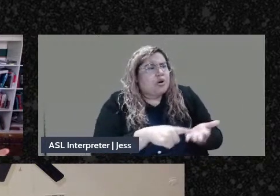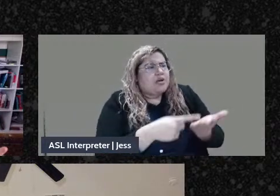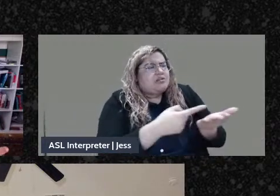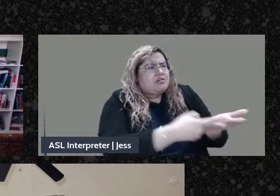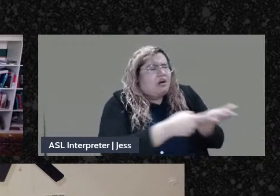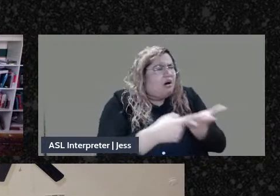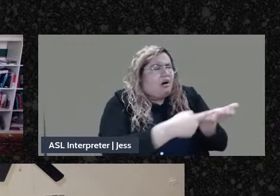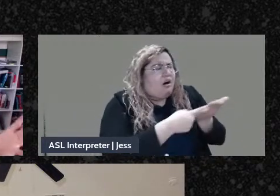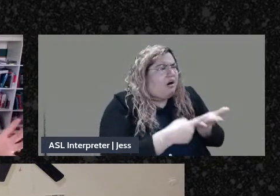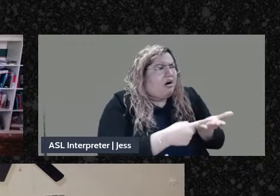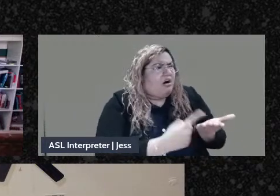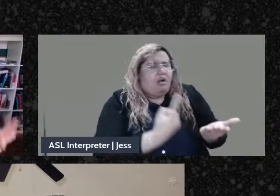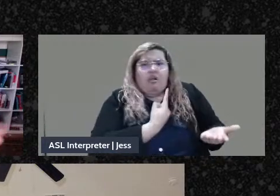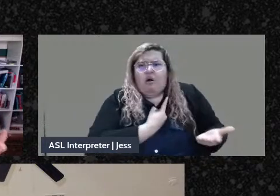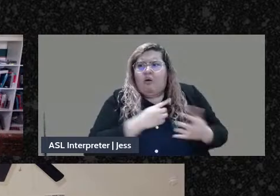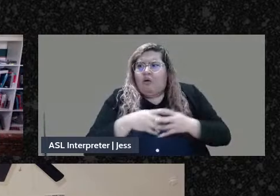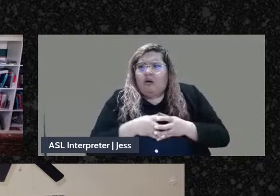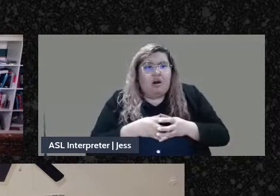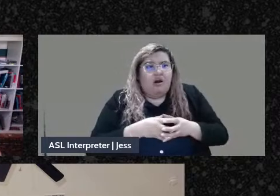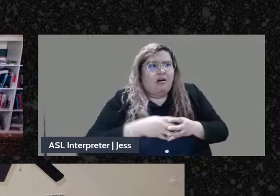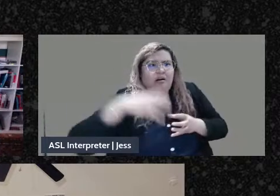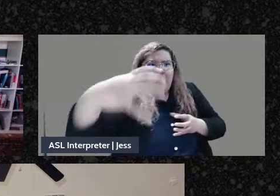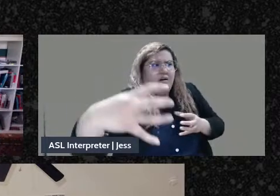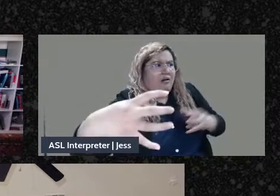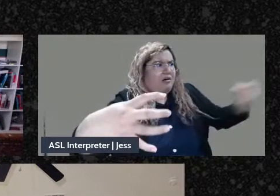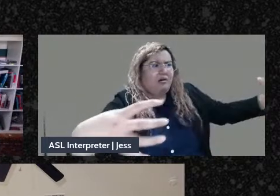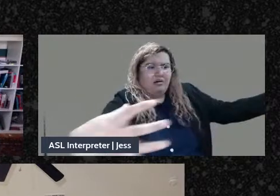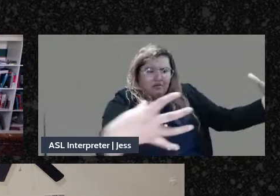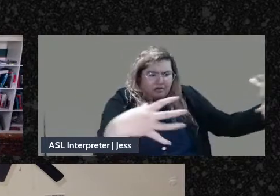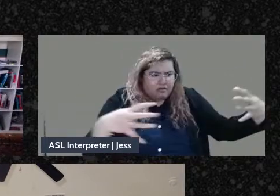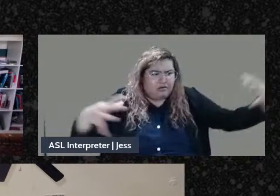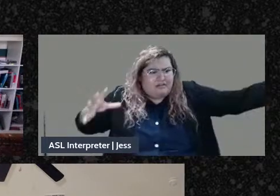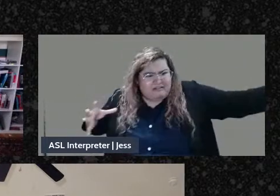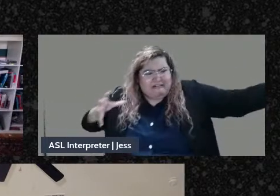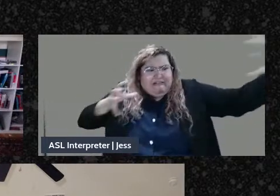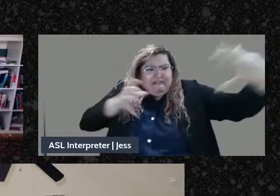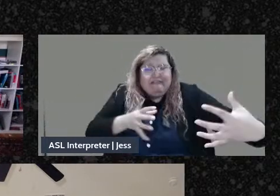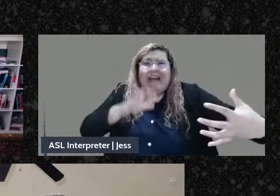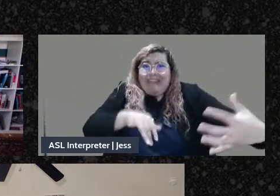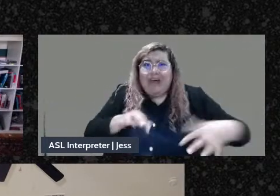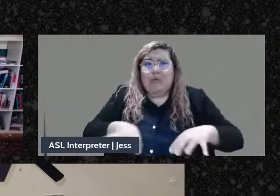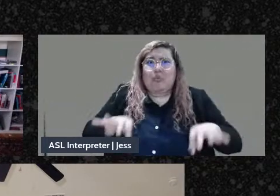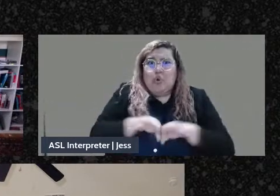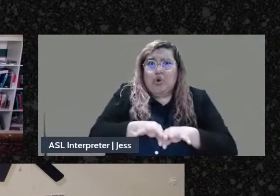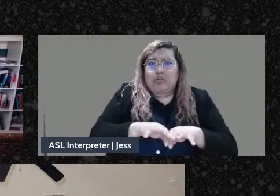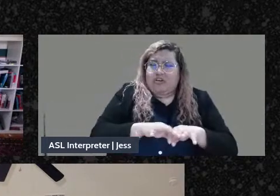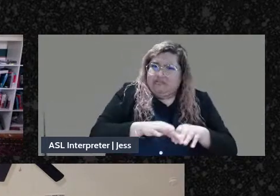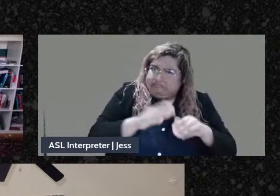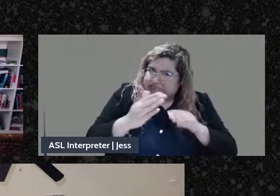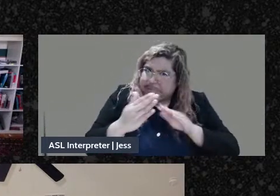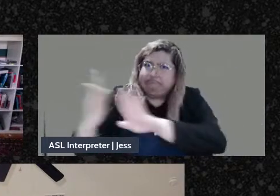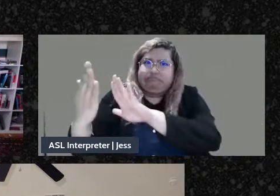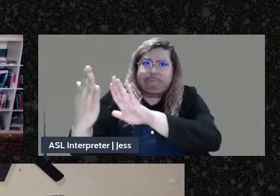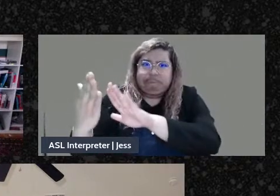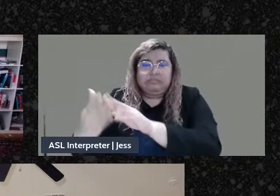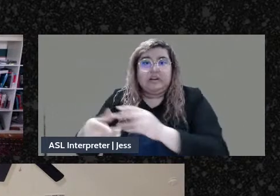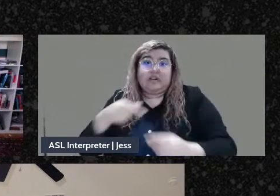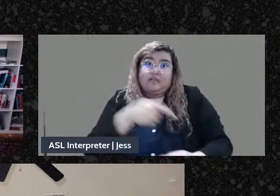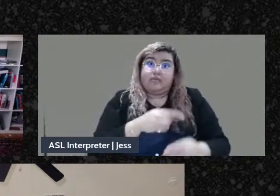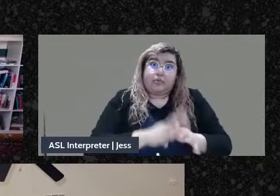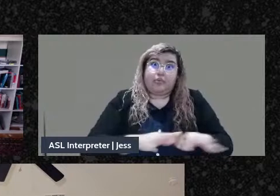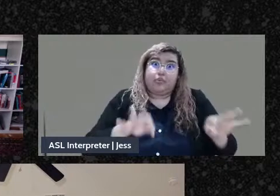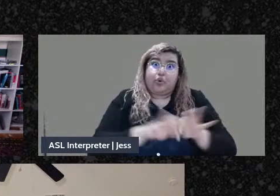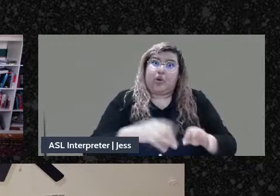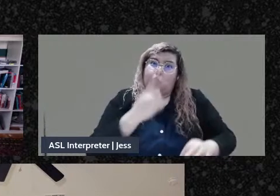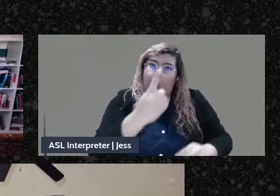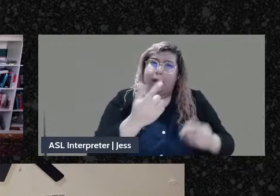other movements, right? Like, we are really all just like one big movement now. It also took, and I'll just be honest about this part,